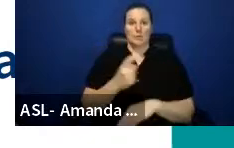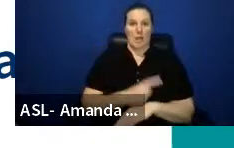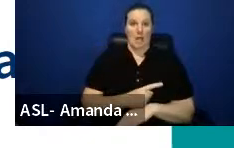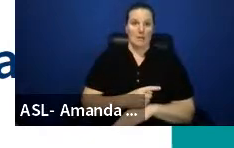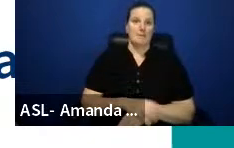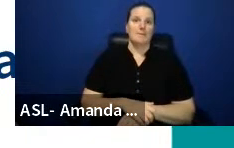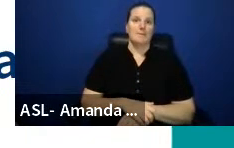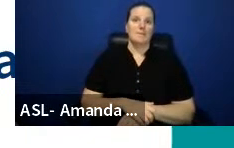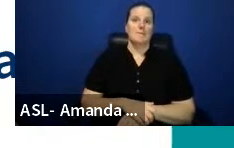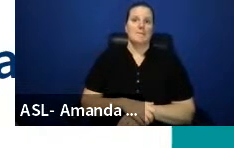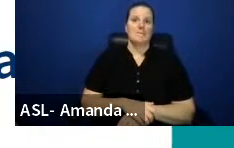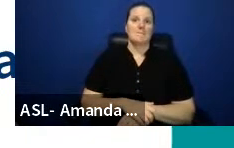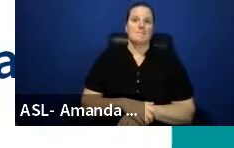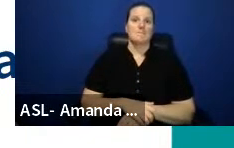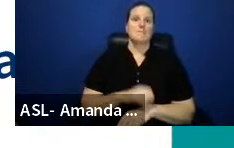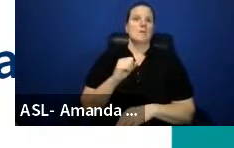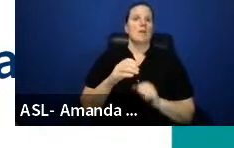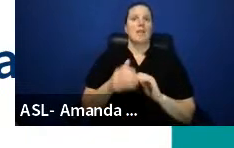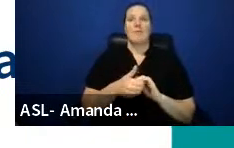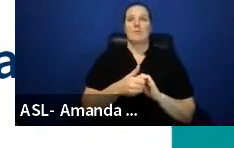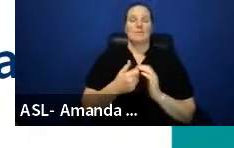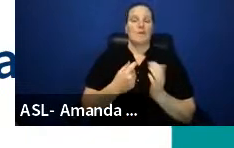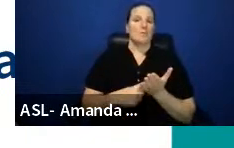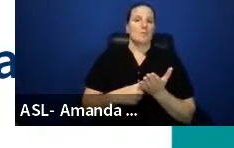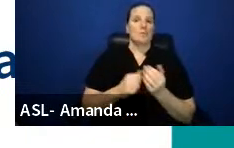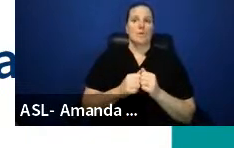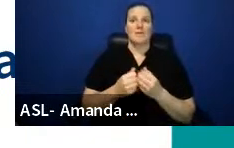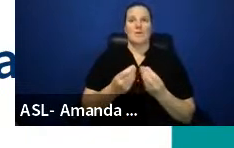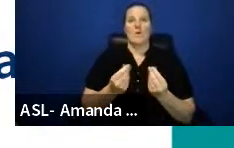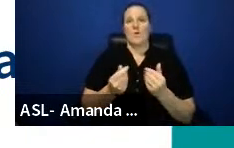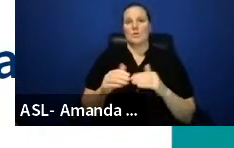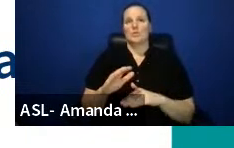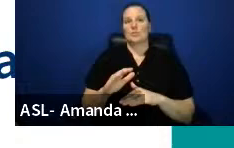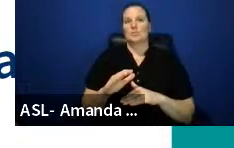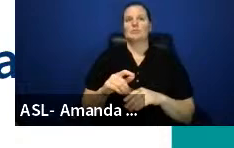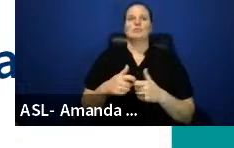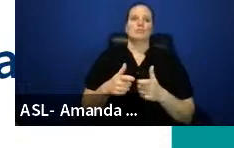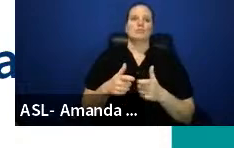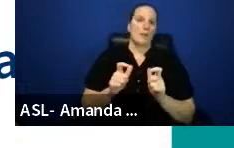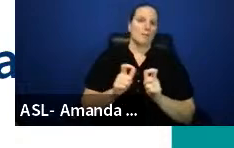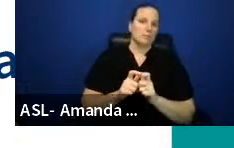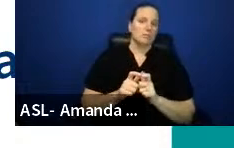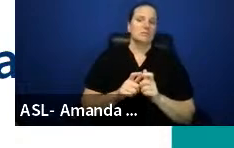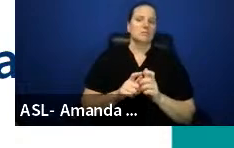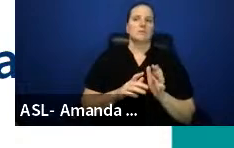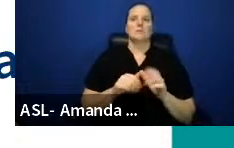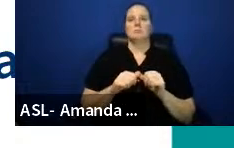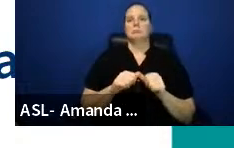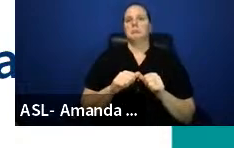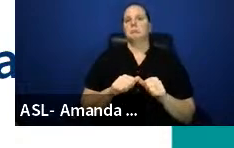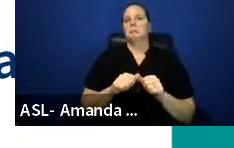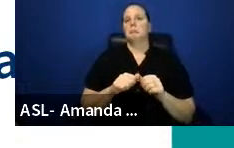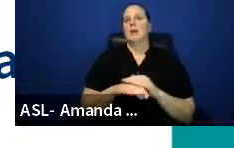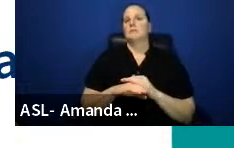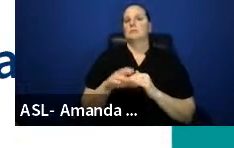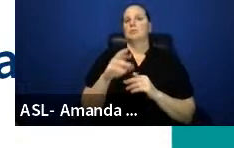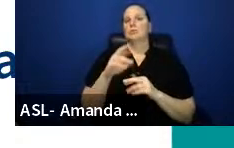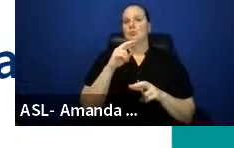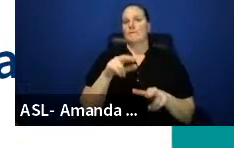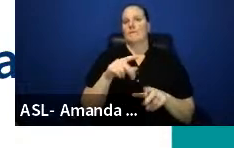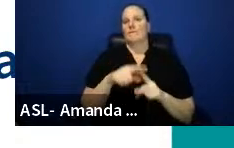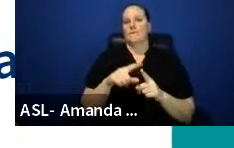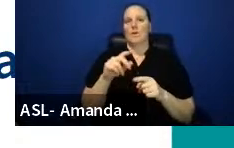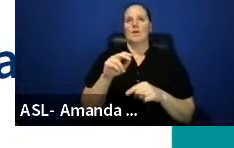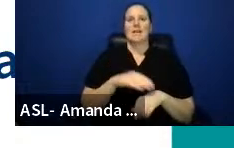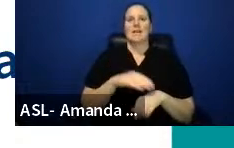are to have collaborative conversations with landowners and consulting tribes about maintaining access to the river for Native